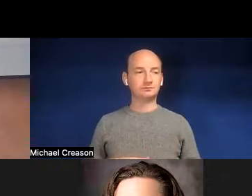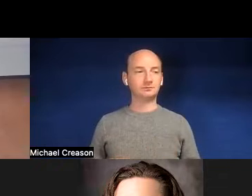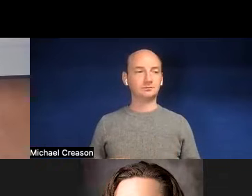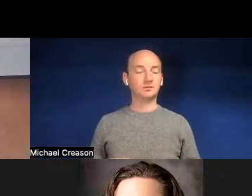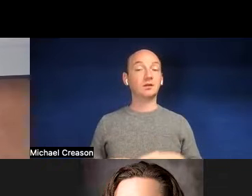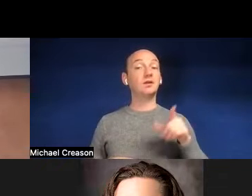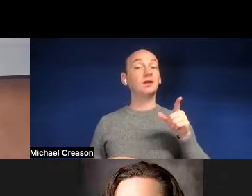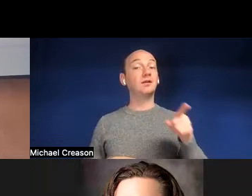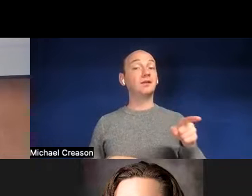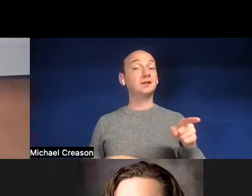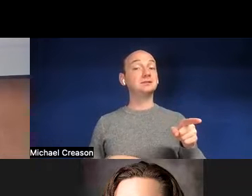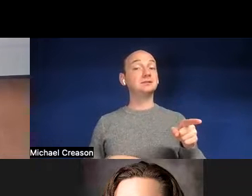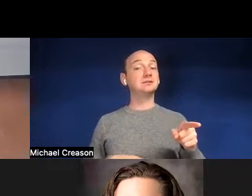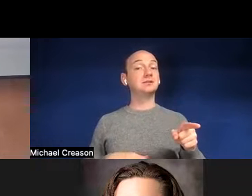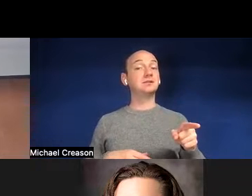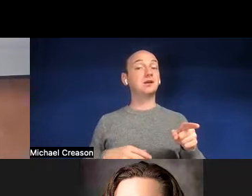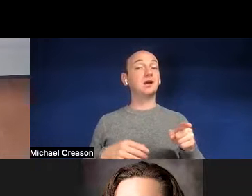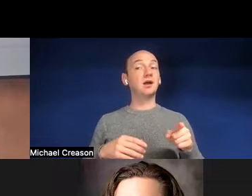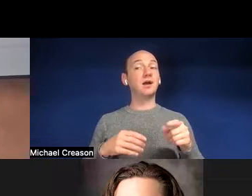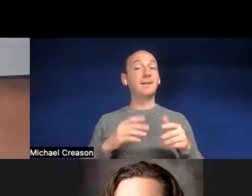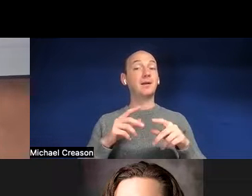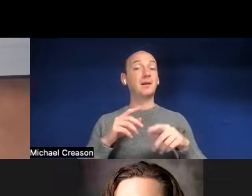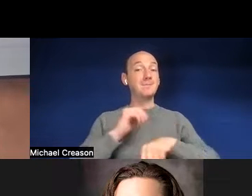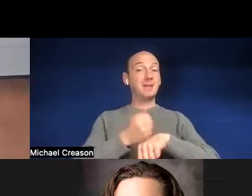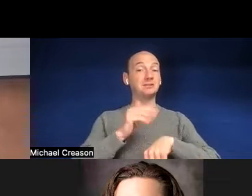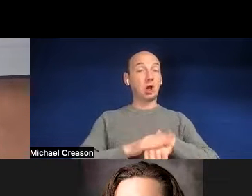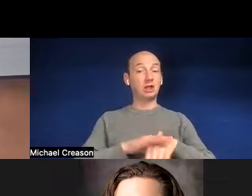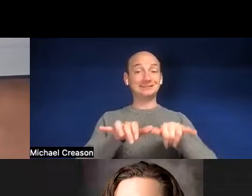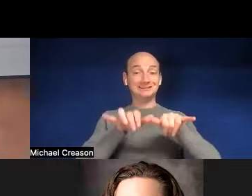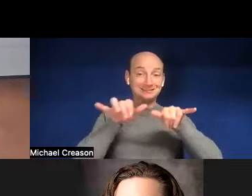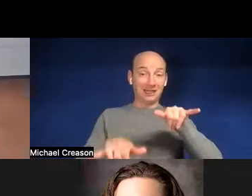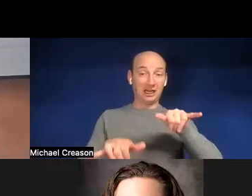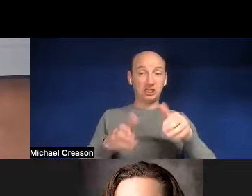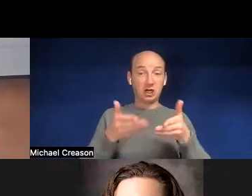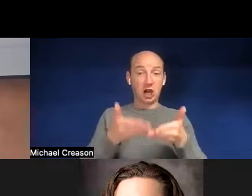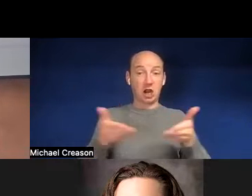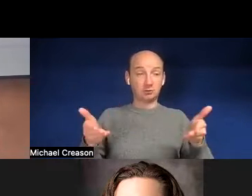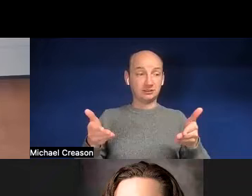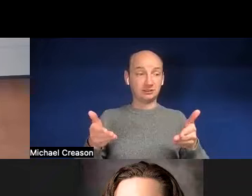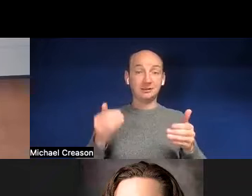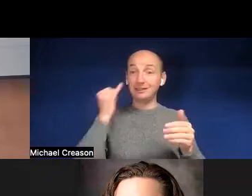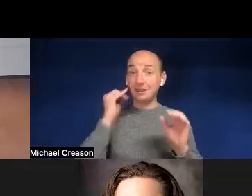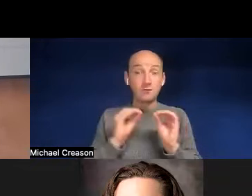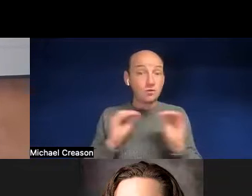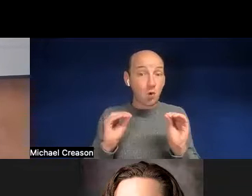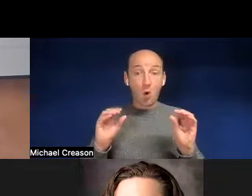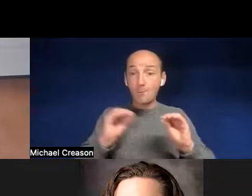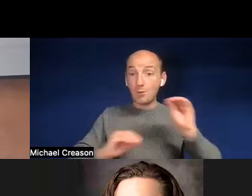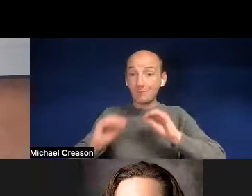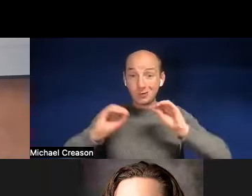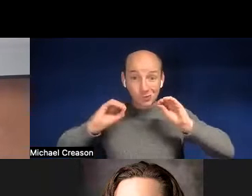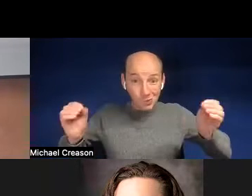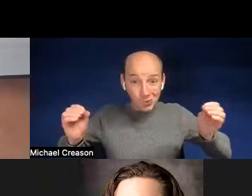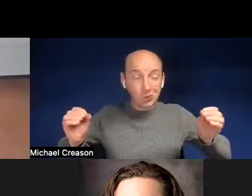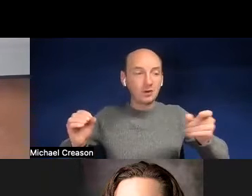stationary objects, at 0 speed, you get a strong red horizontal line. This is the